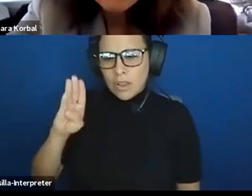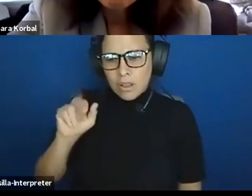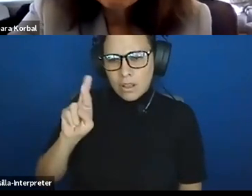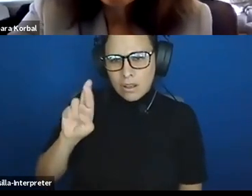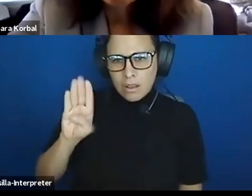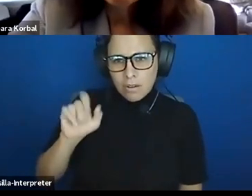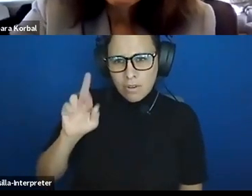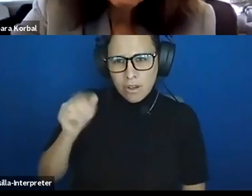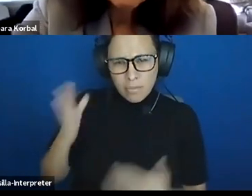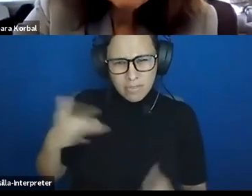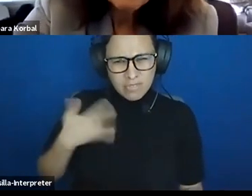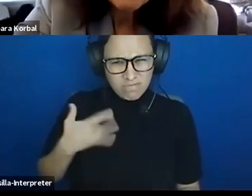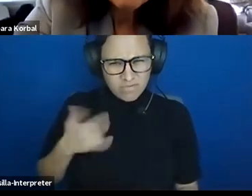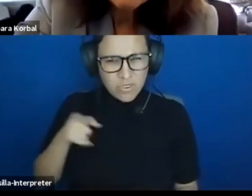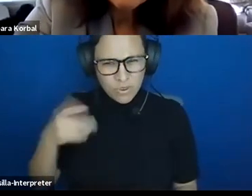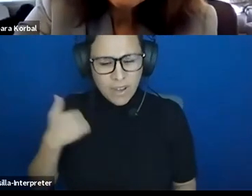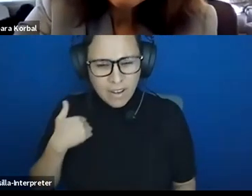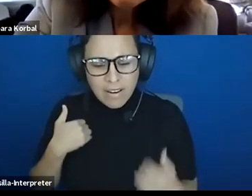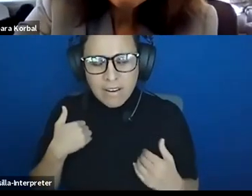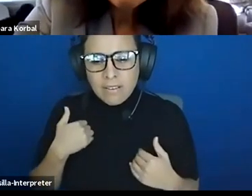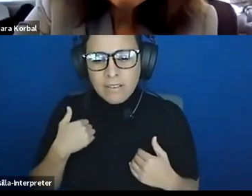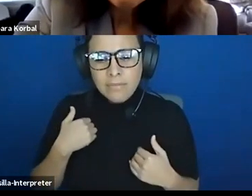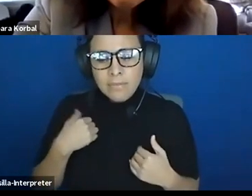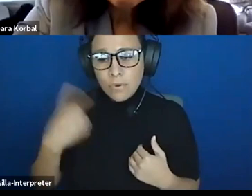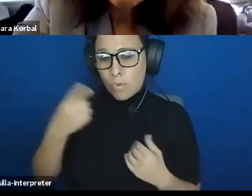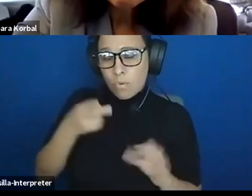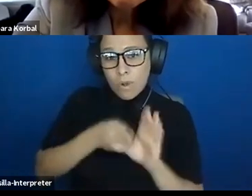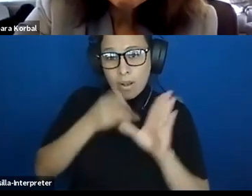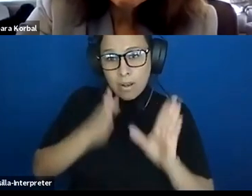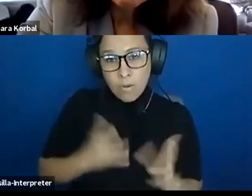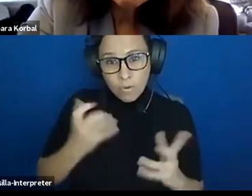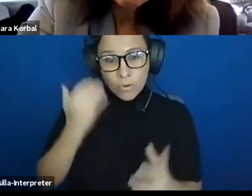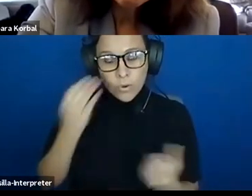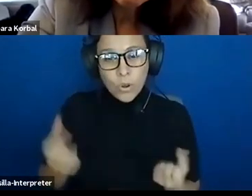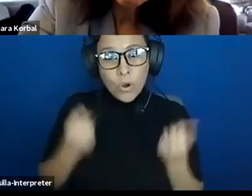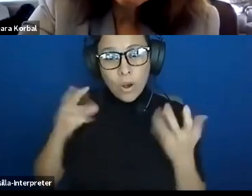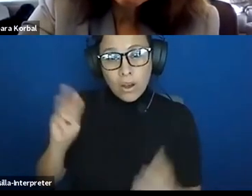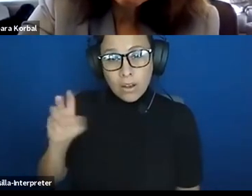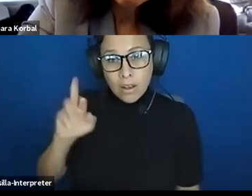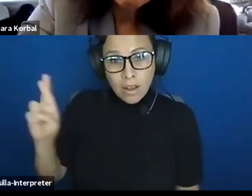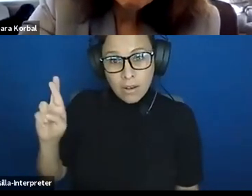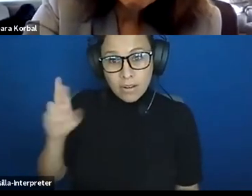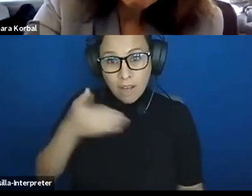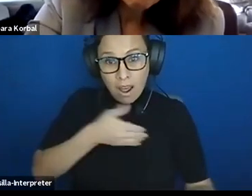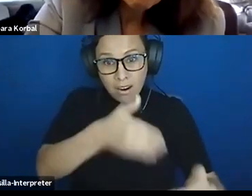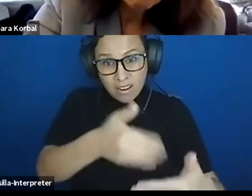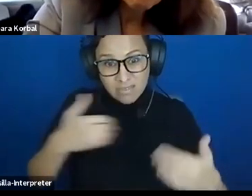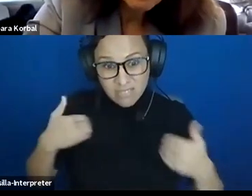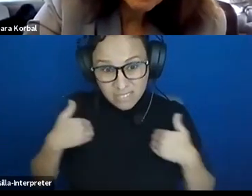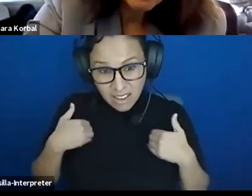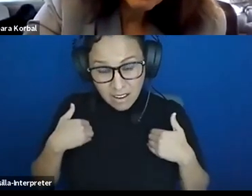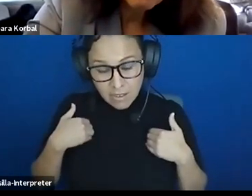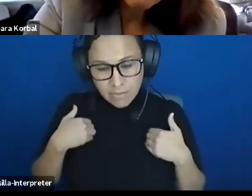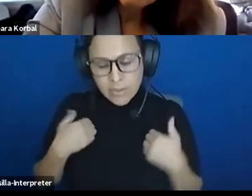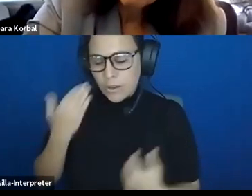have a sense. One audience member would like to know how many of Margaret Randall's archives exist besides